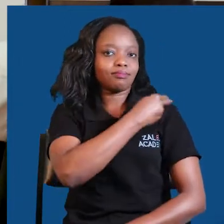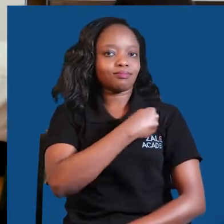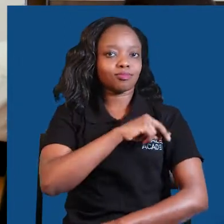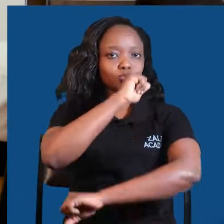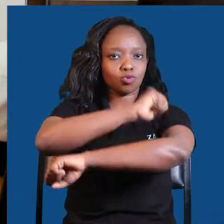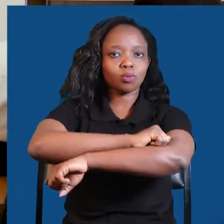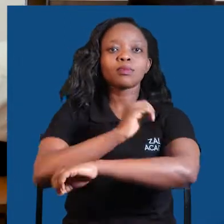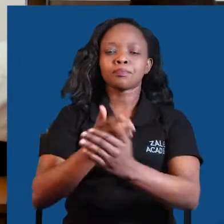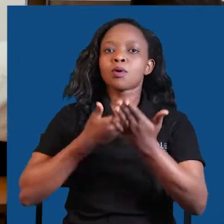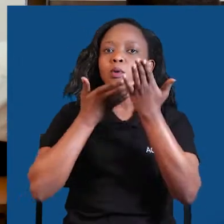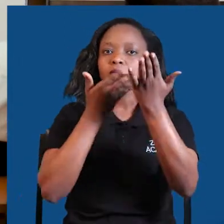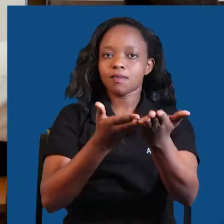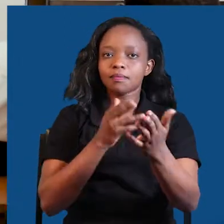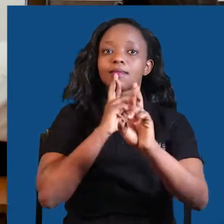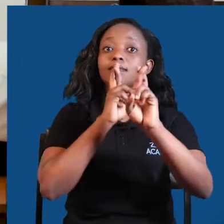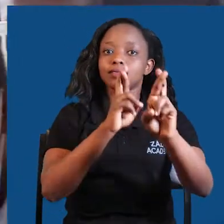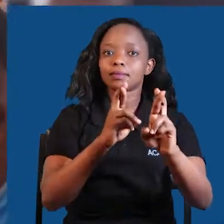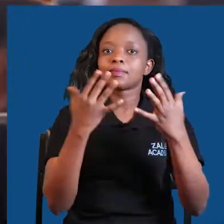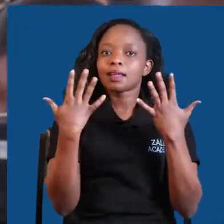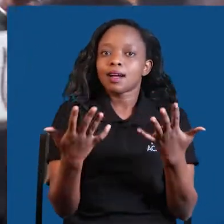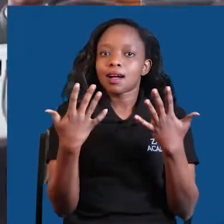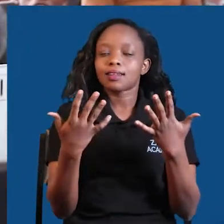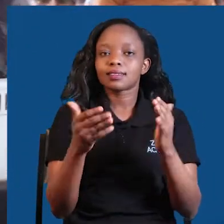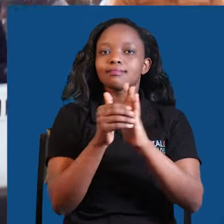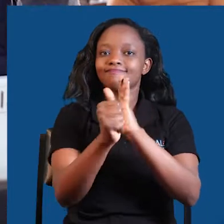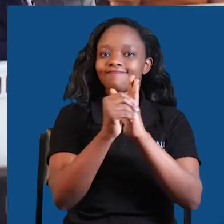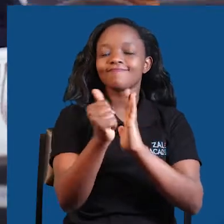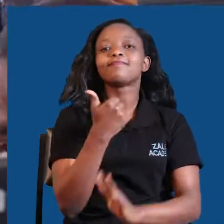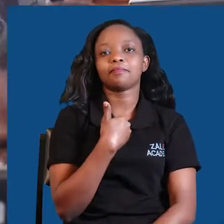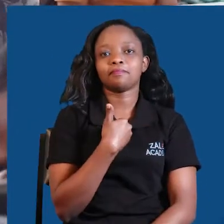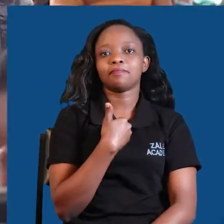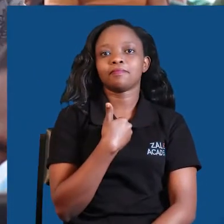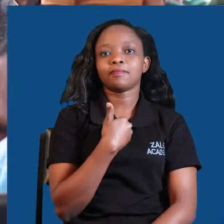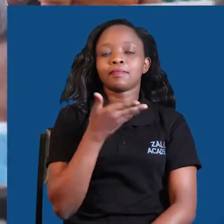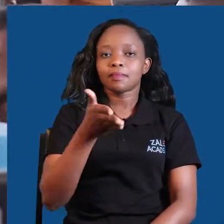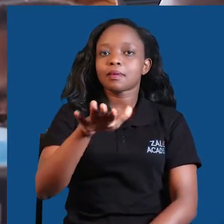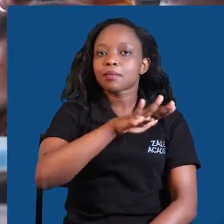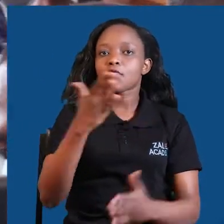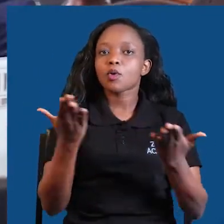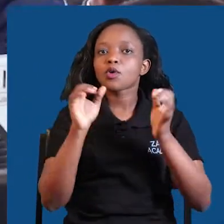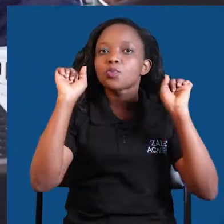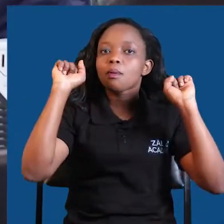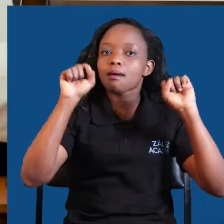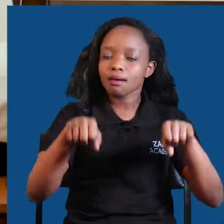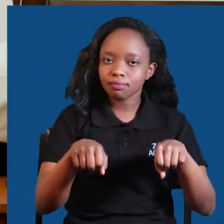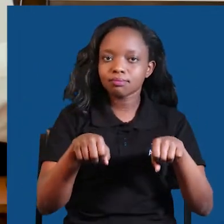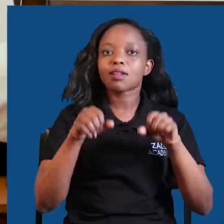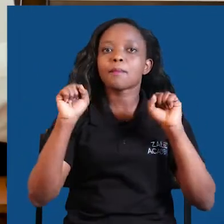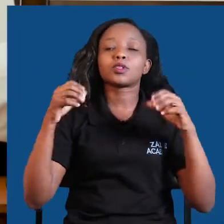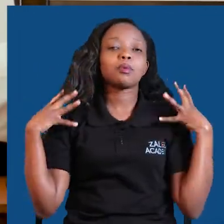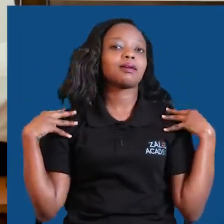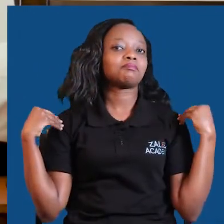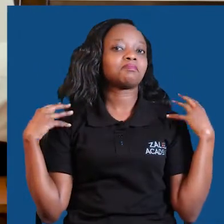come in as Zalego and we offer hands-on. We have got hands-on platforms. So there are platforms that you can be able